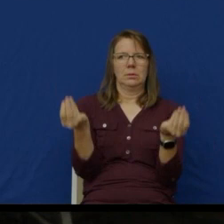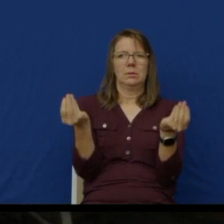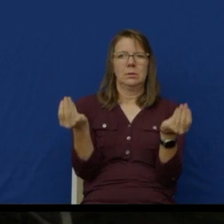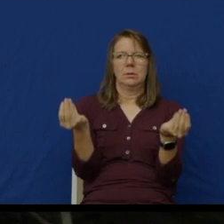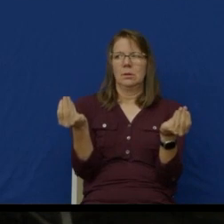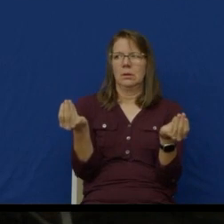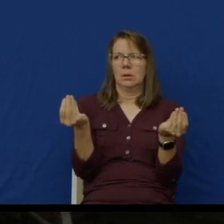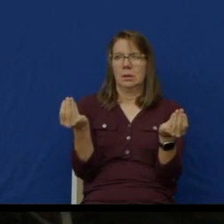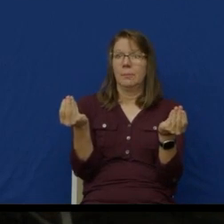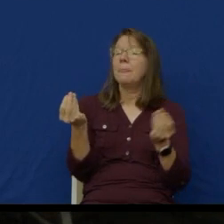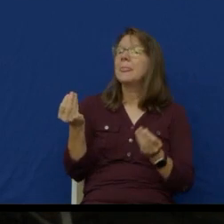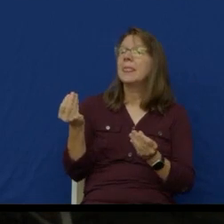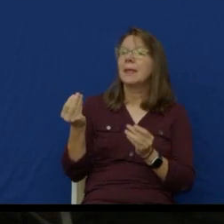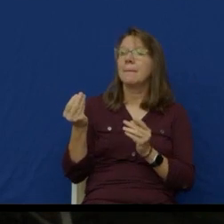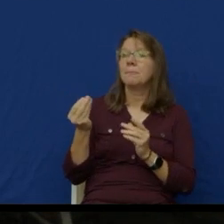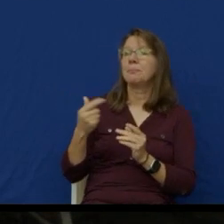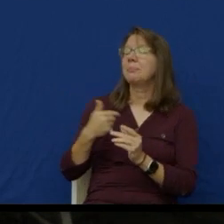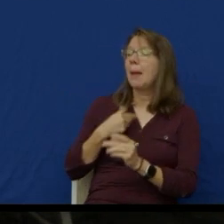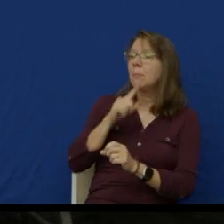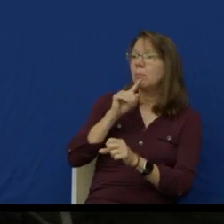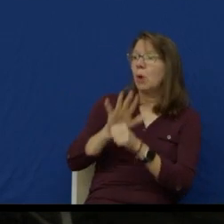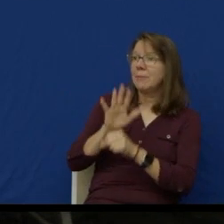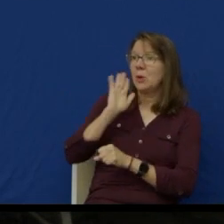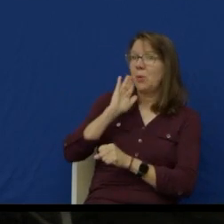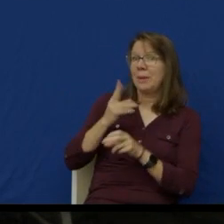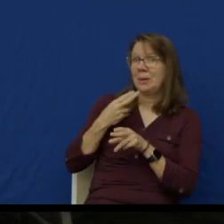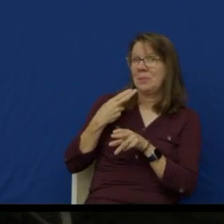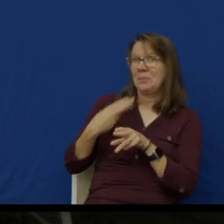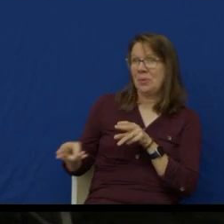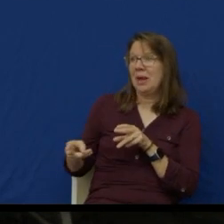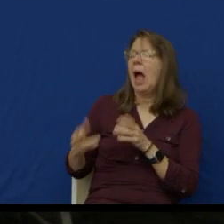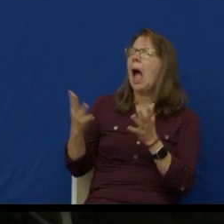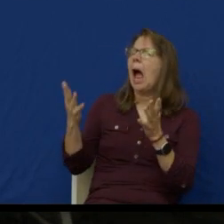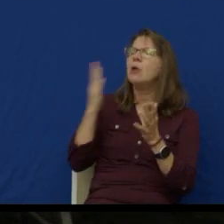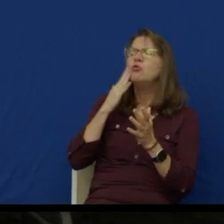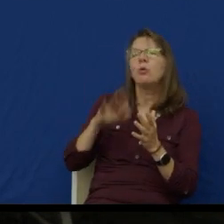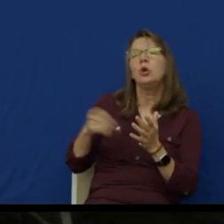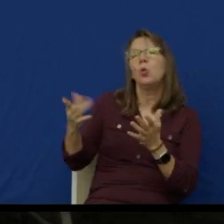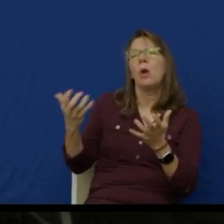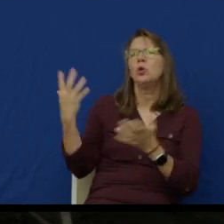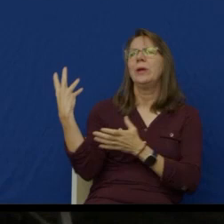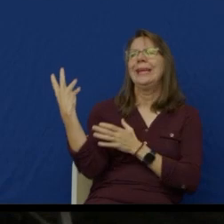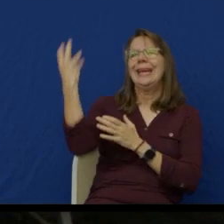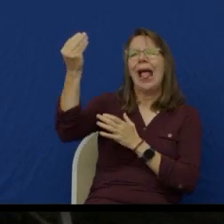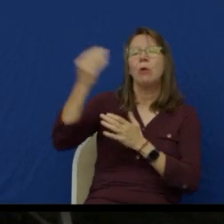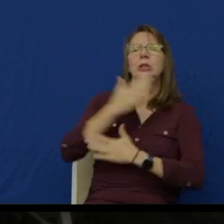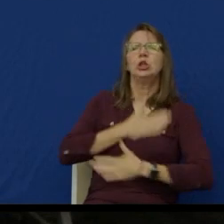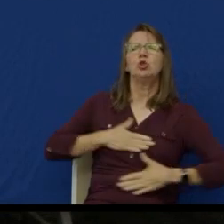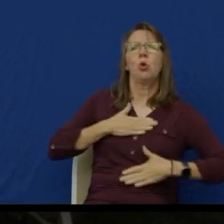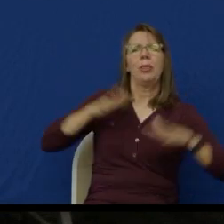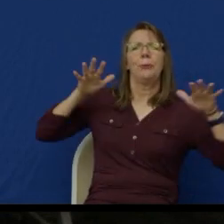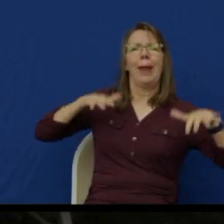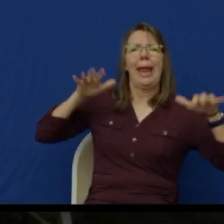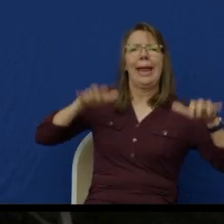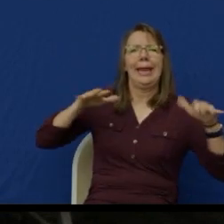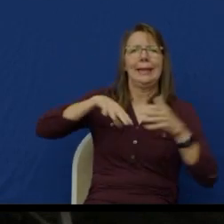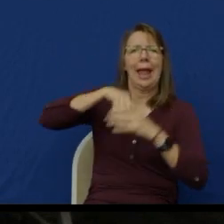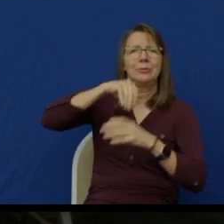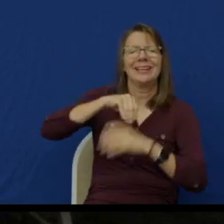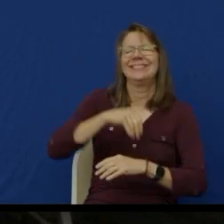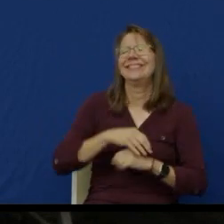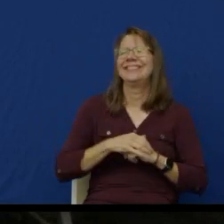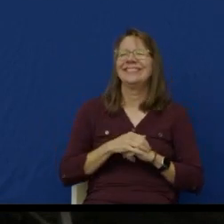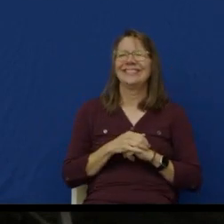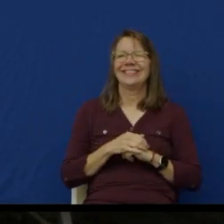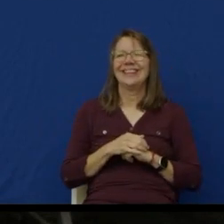I promise you I'll be very brief. I know get out and enjoy. I know you can go on and on, Yes. but I promise you I won't.